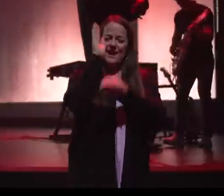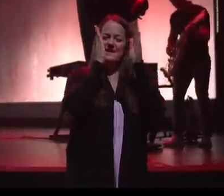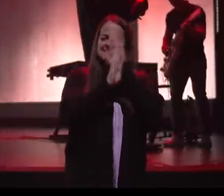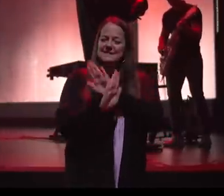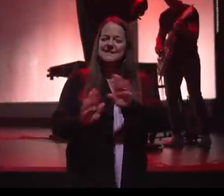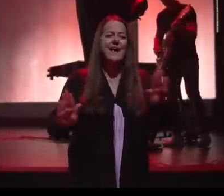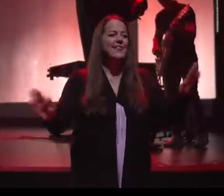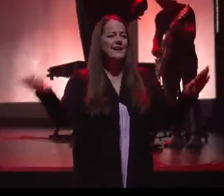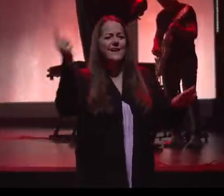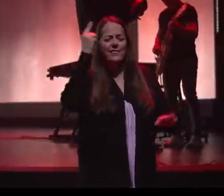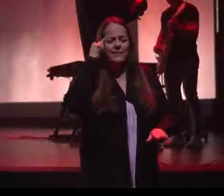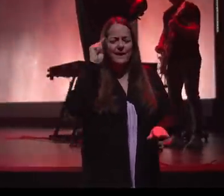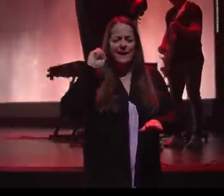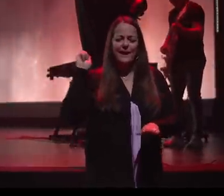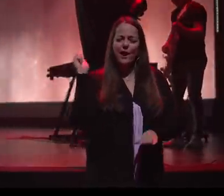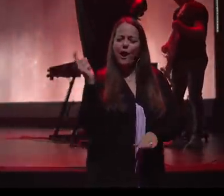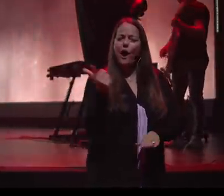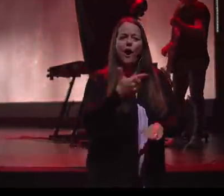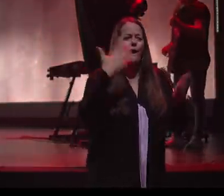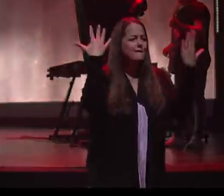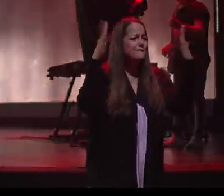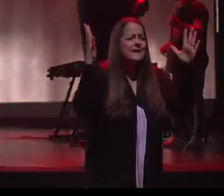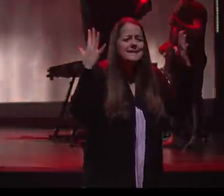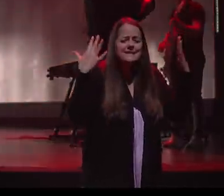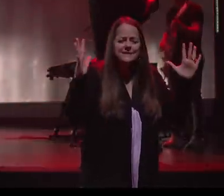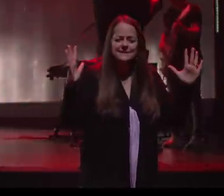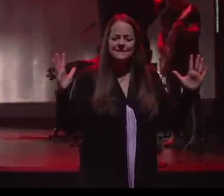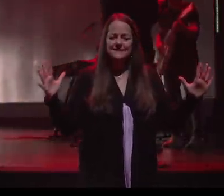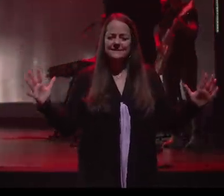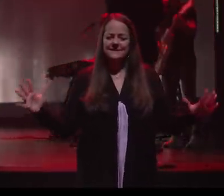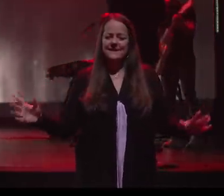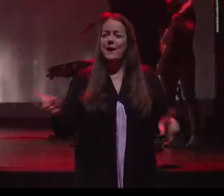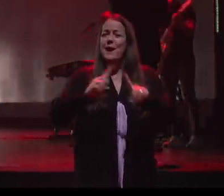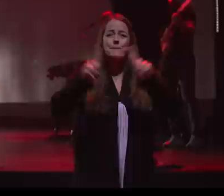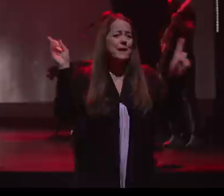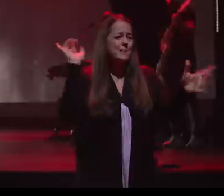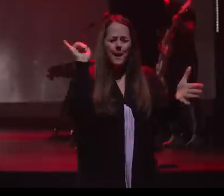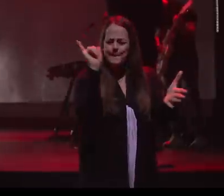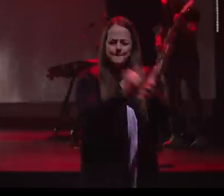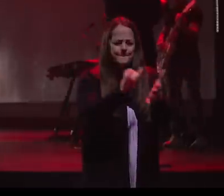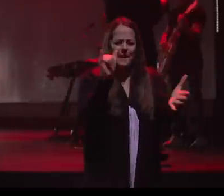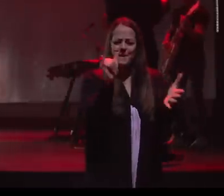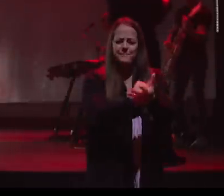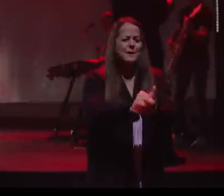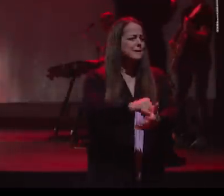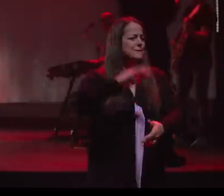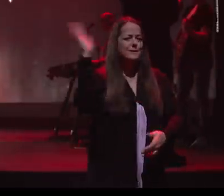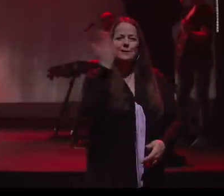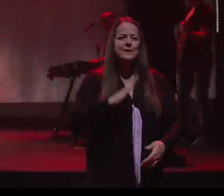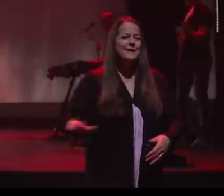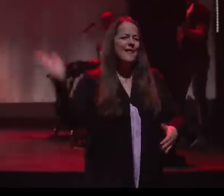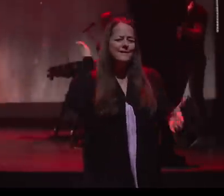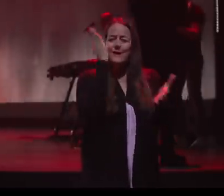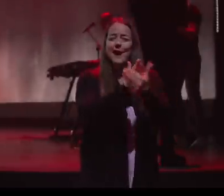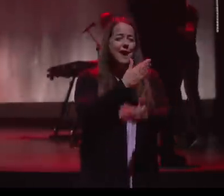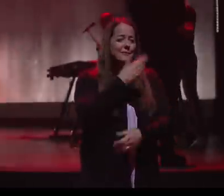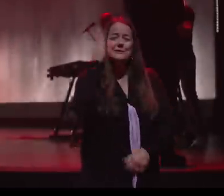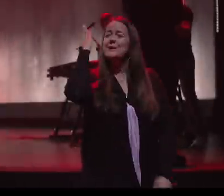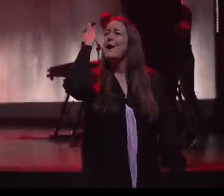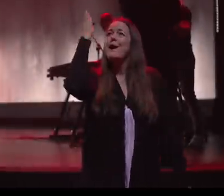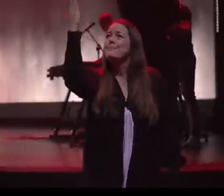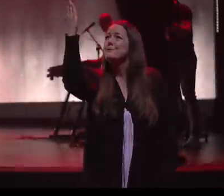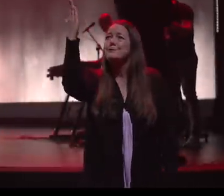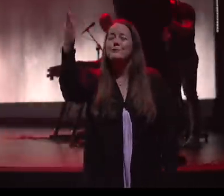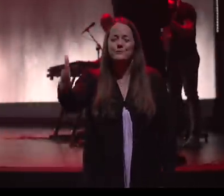silent, surely it was through. But since when has impossible